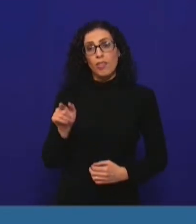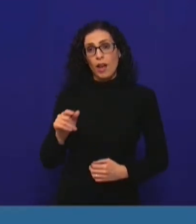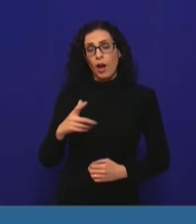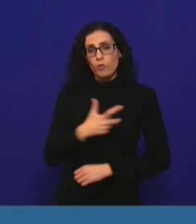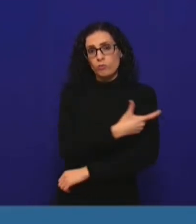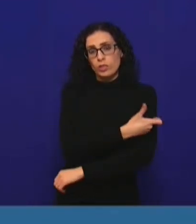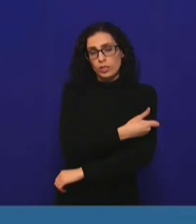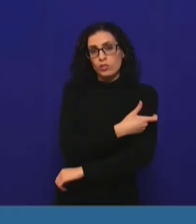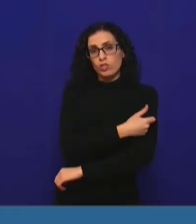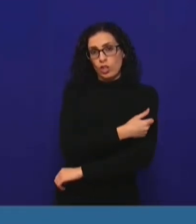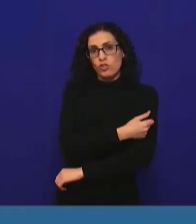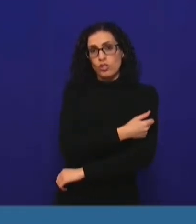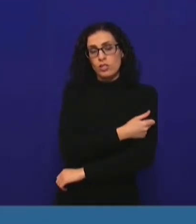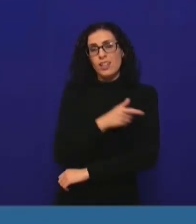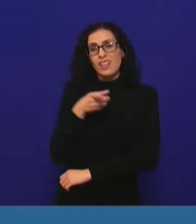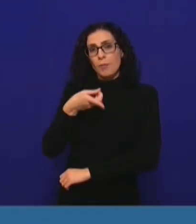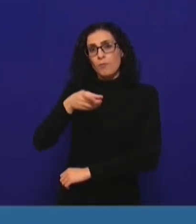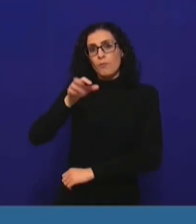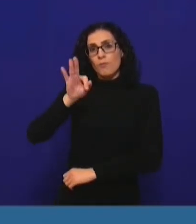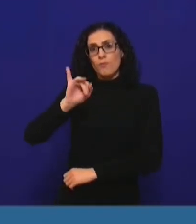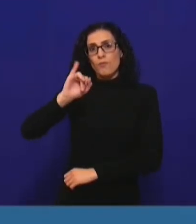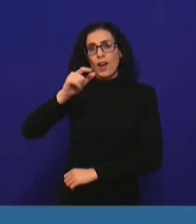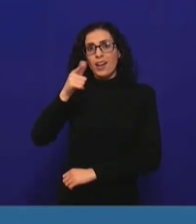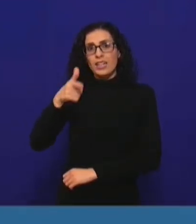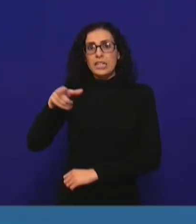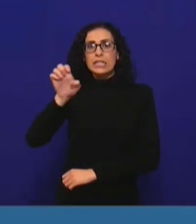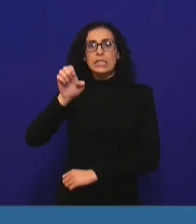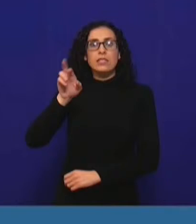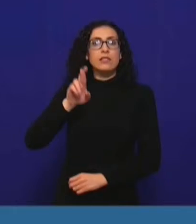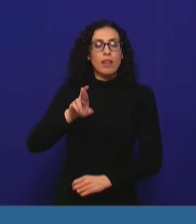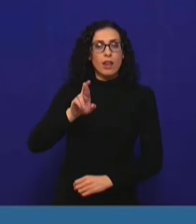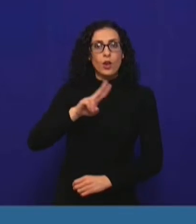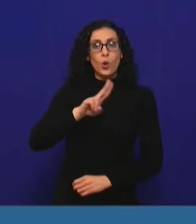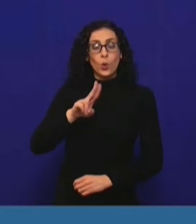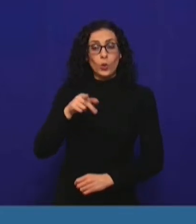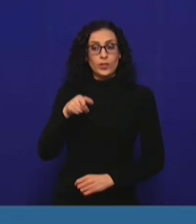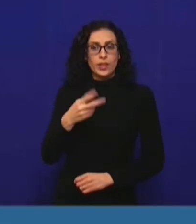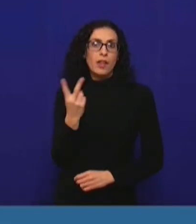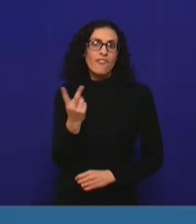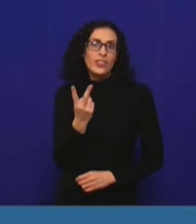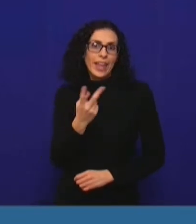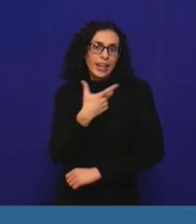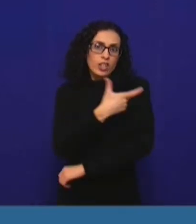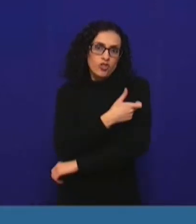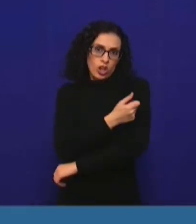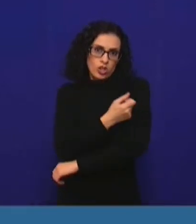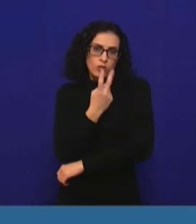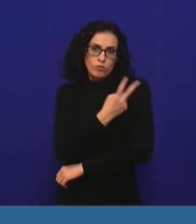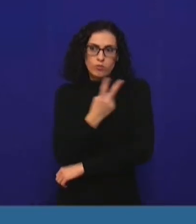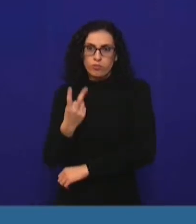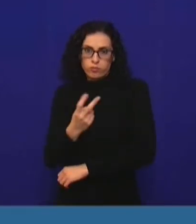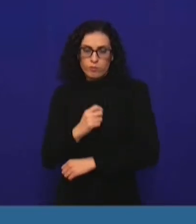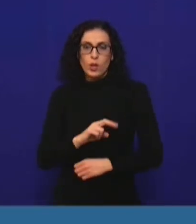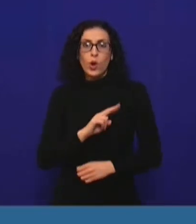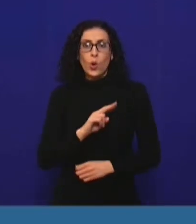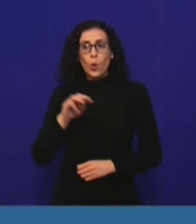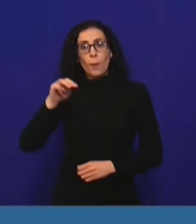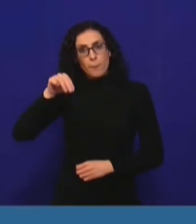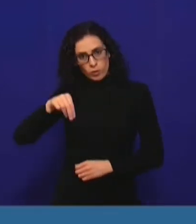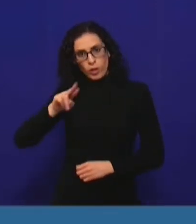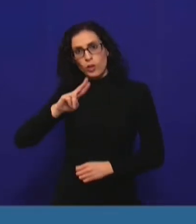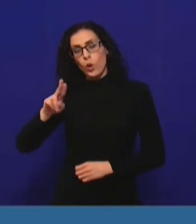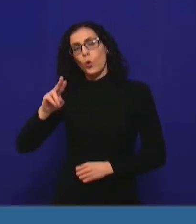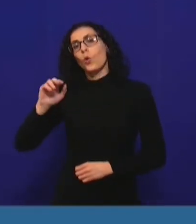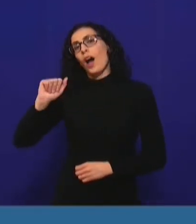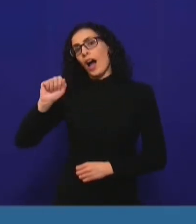doses tal-Pfizer li dan tingħata wkoll żewġ dożi kif ukoll tal-Moderna u kif ukoll